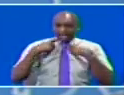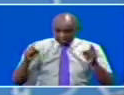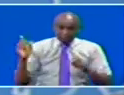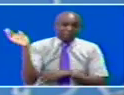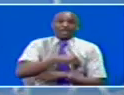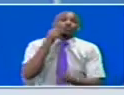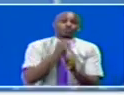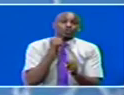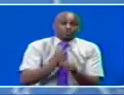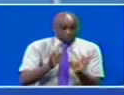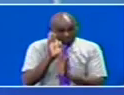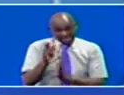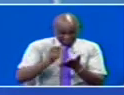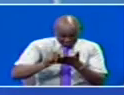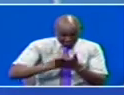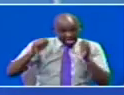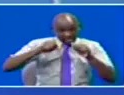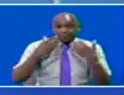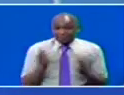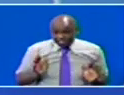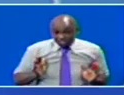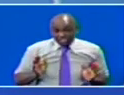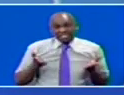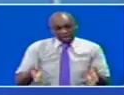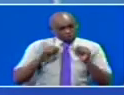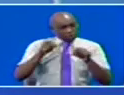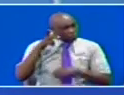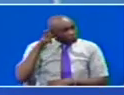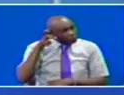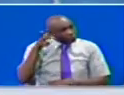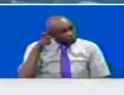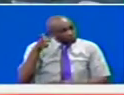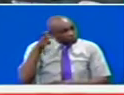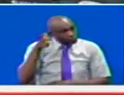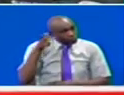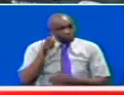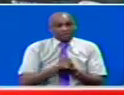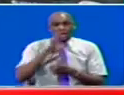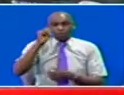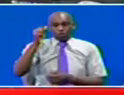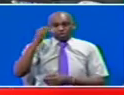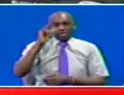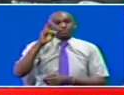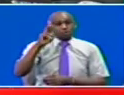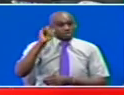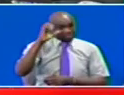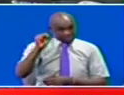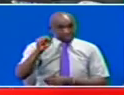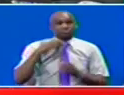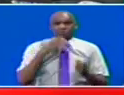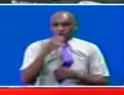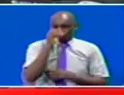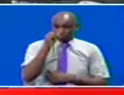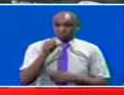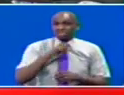to work formula and that they've signed an agreement. Let's continue to listen into that. Maurice Odhiambo, who's the Deputy General Secretary of the